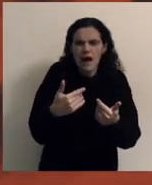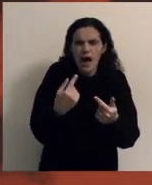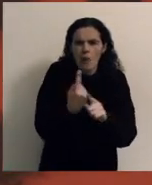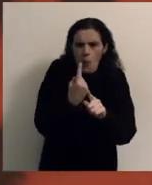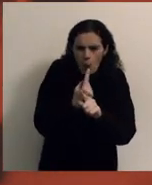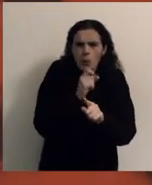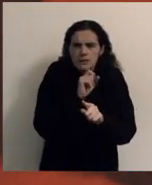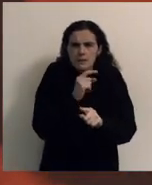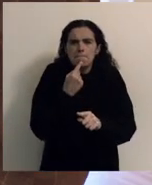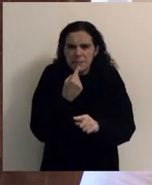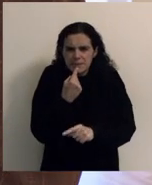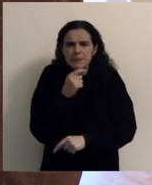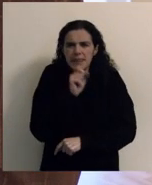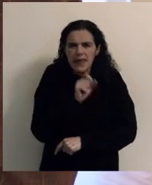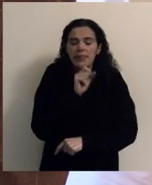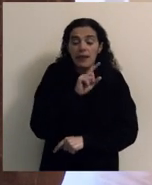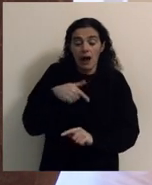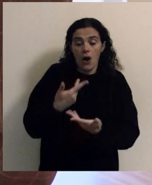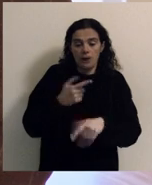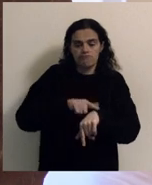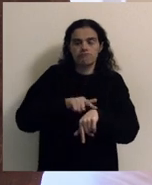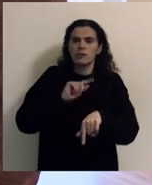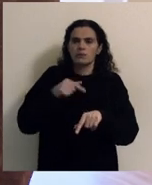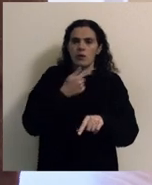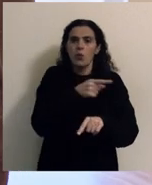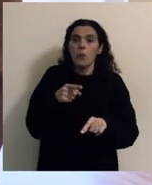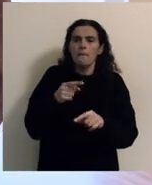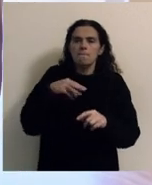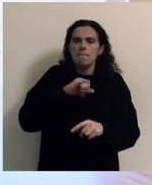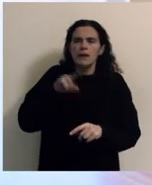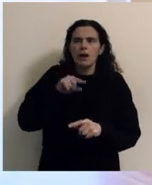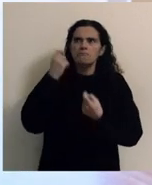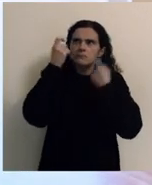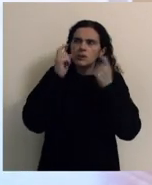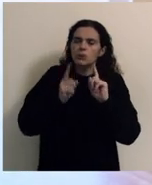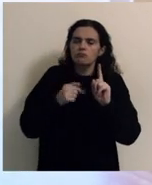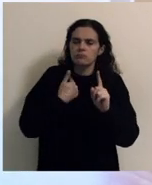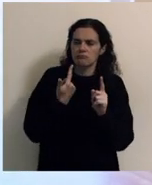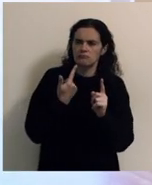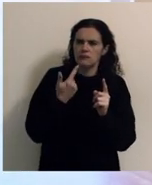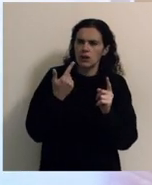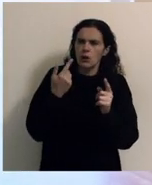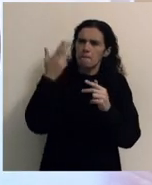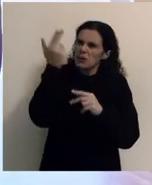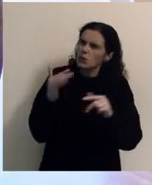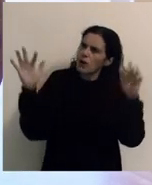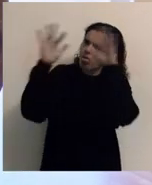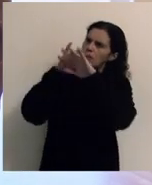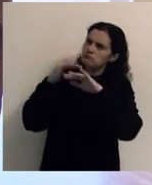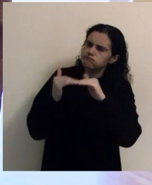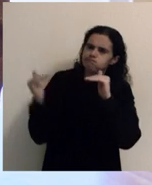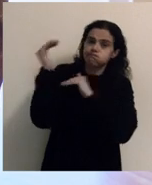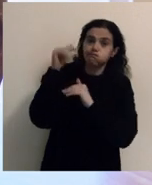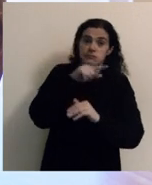something identifiable. And at this point, you know, Miró was very much thinking about advanced abstract painting